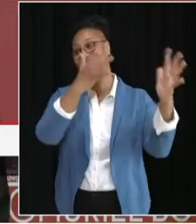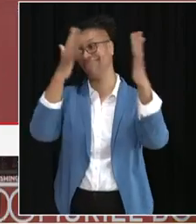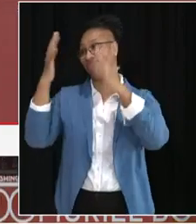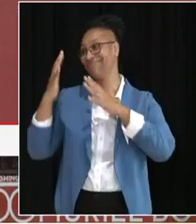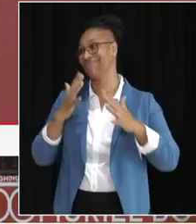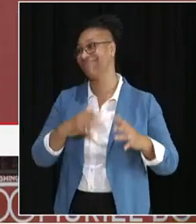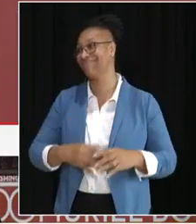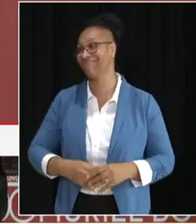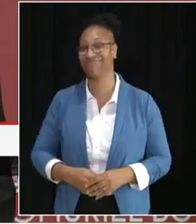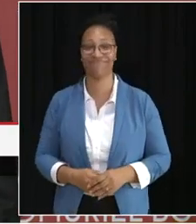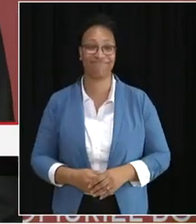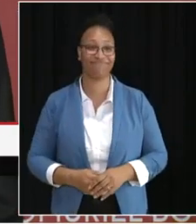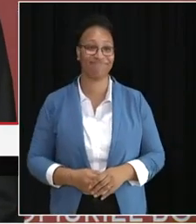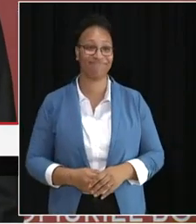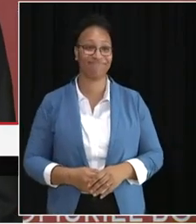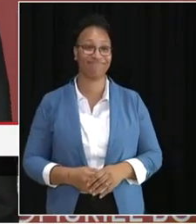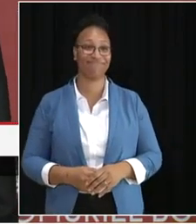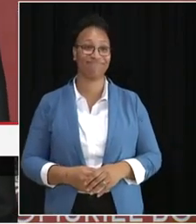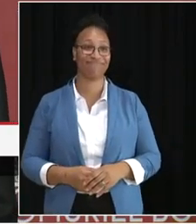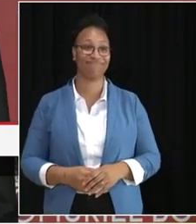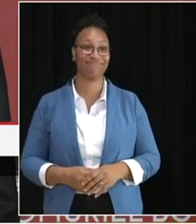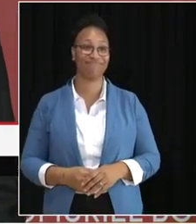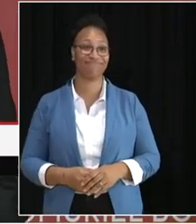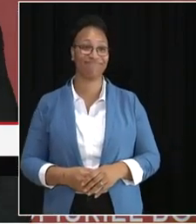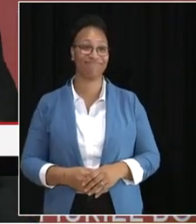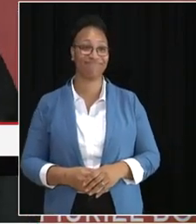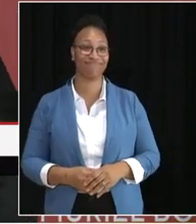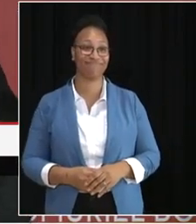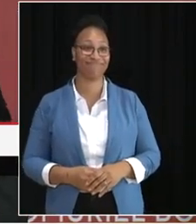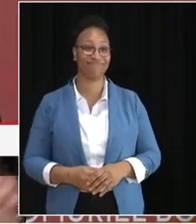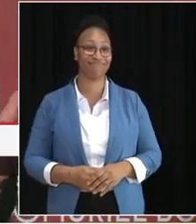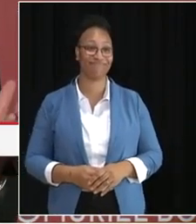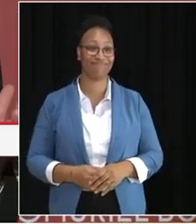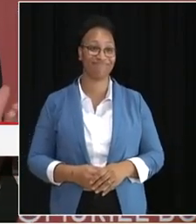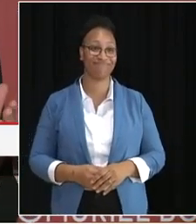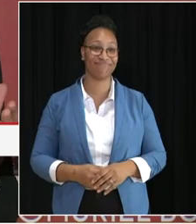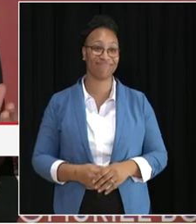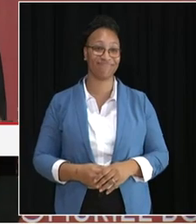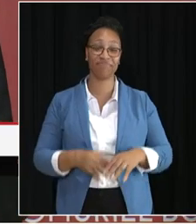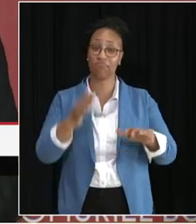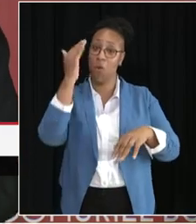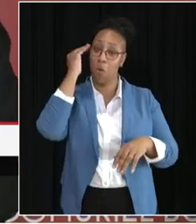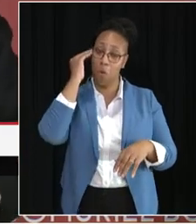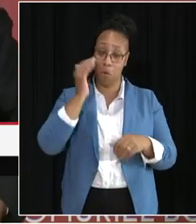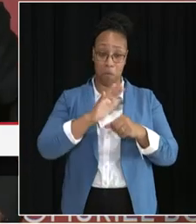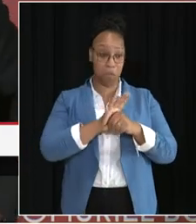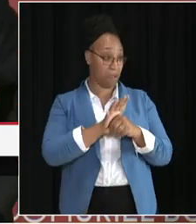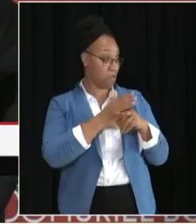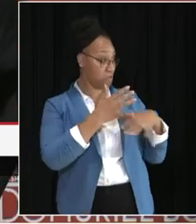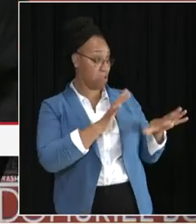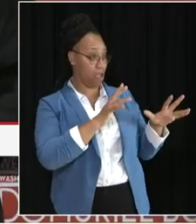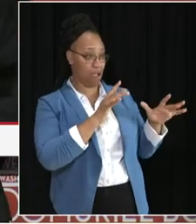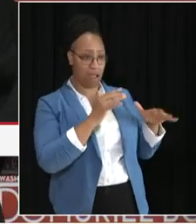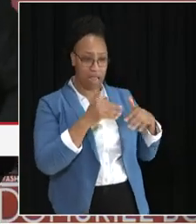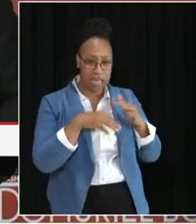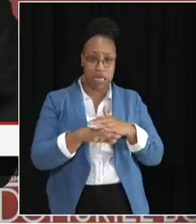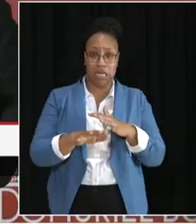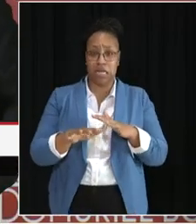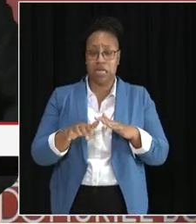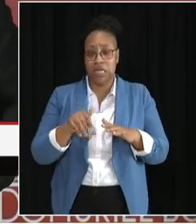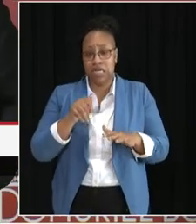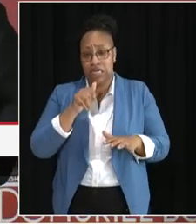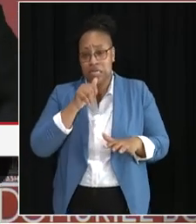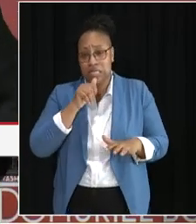going to a new school and sticking it out is hard. And you did. And without